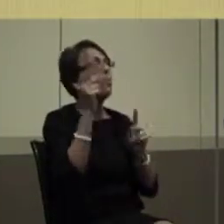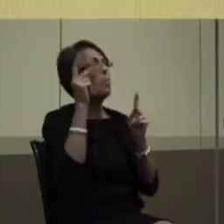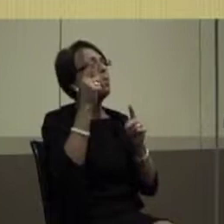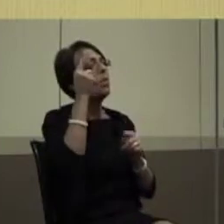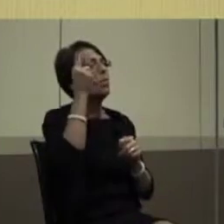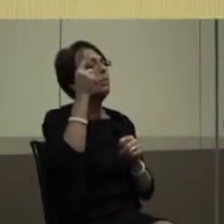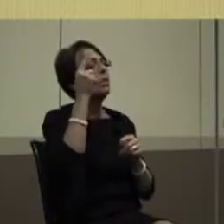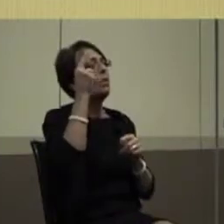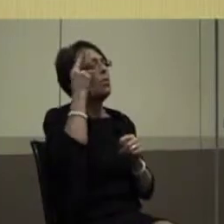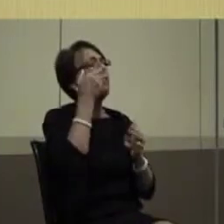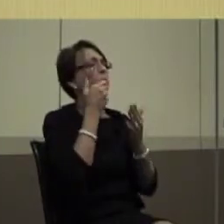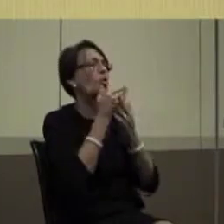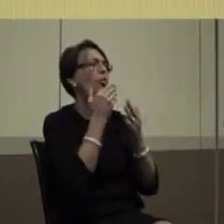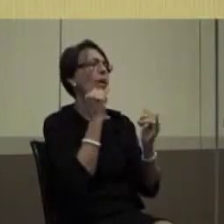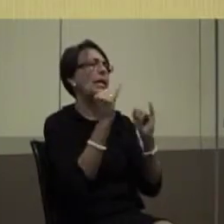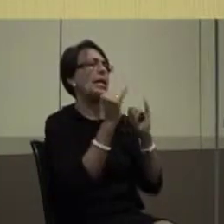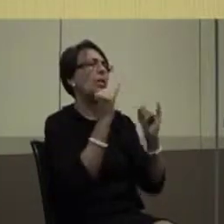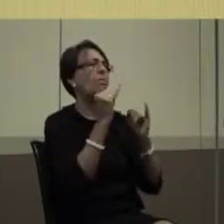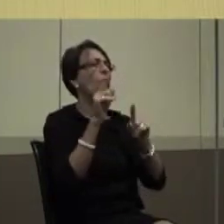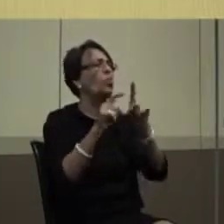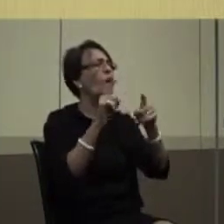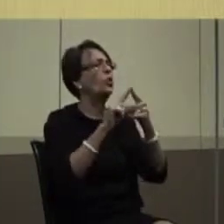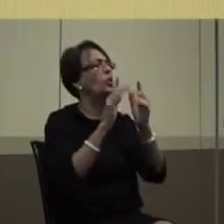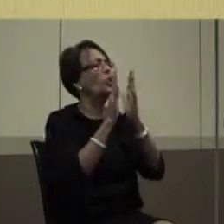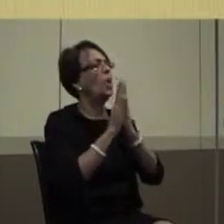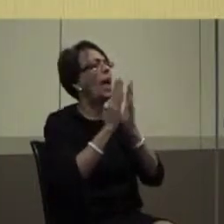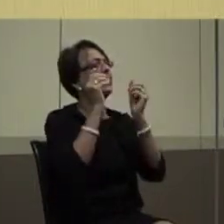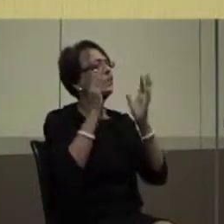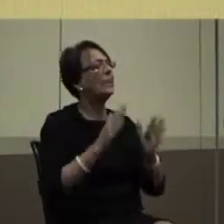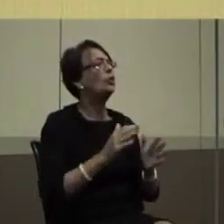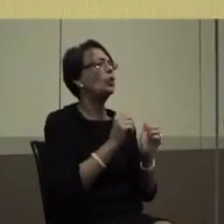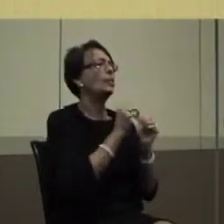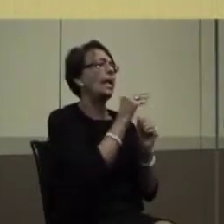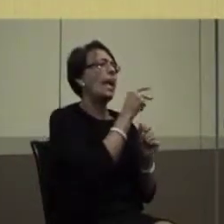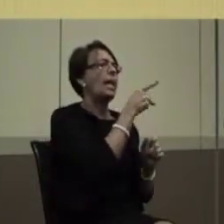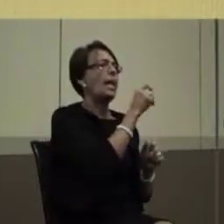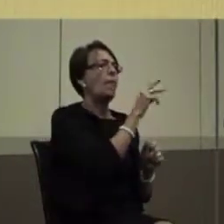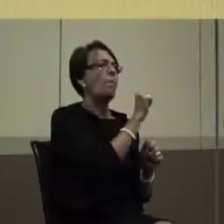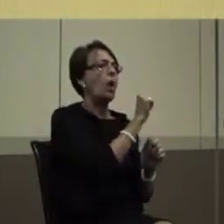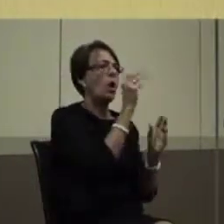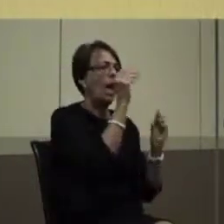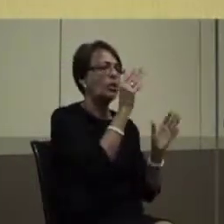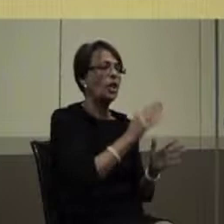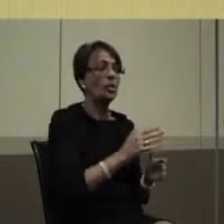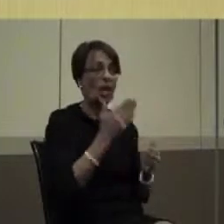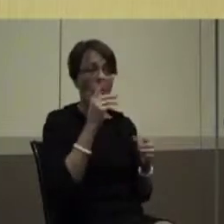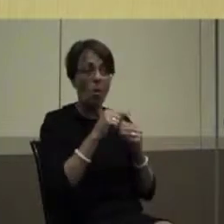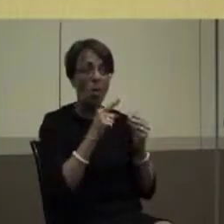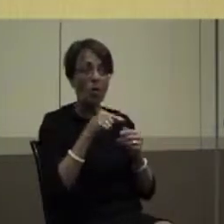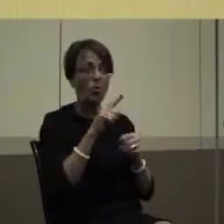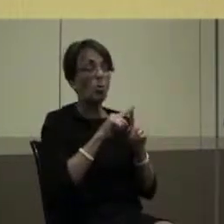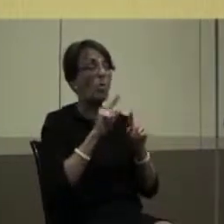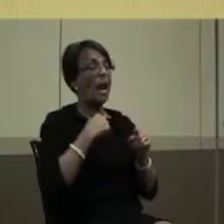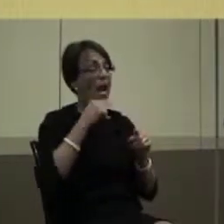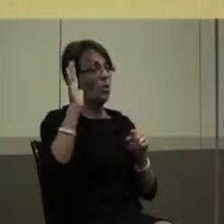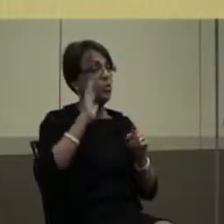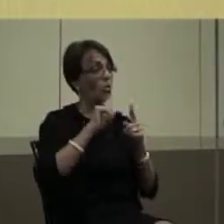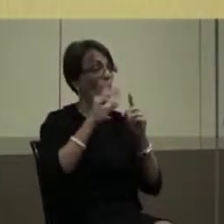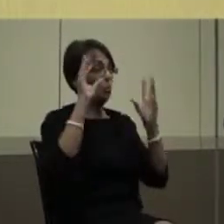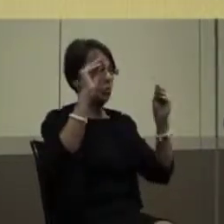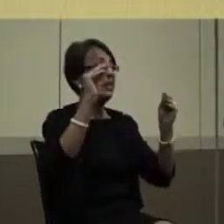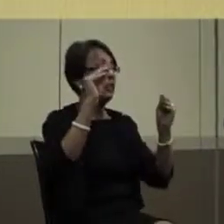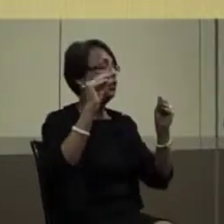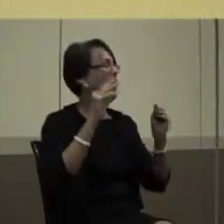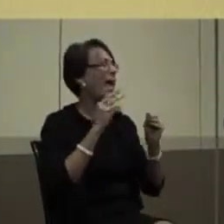questions to ask teachers and paraeducators, especially, I don't know about you guys, I used to teach, and no